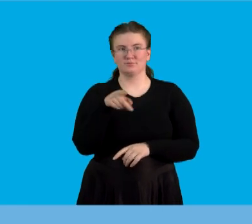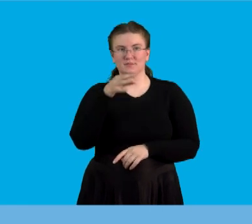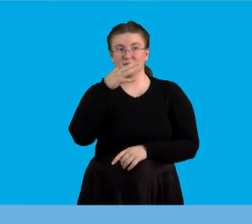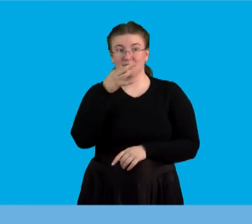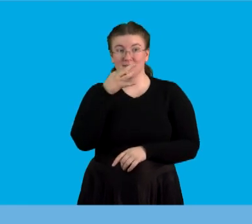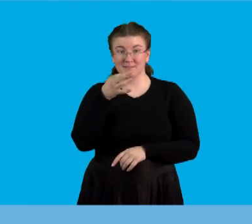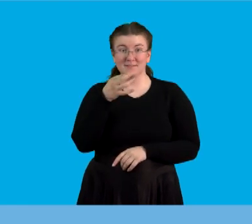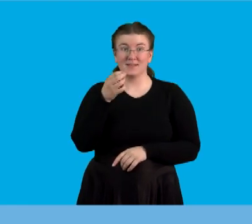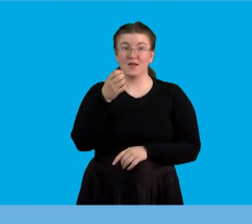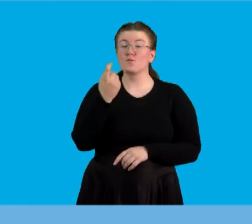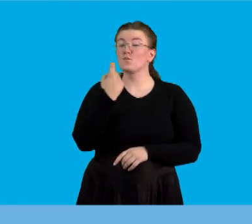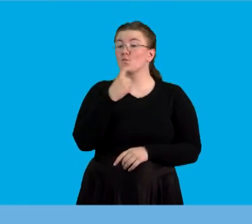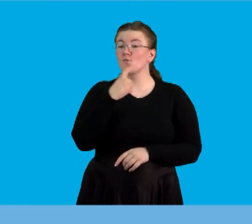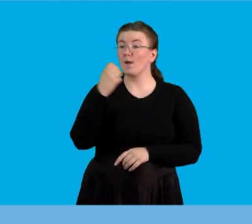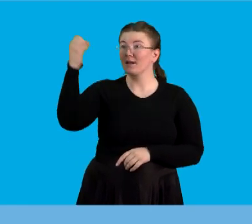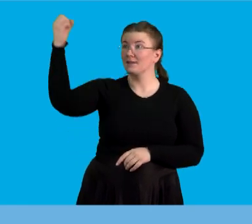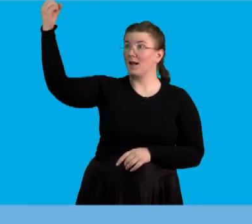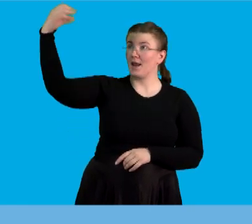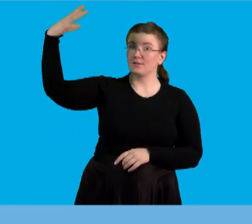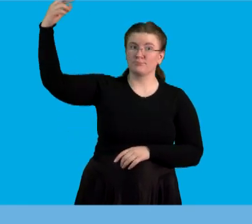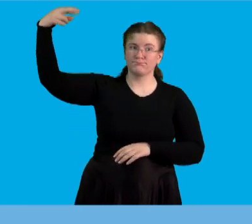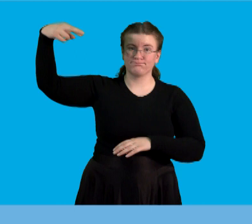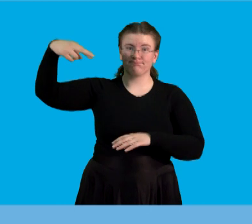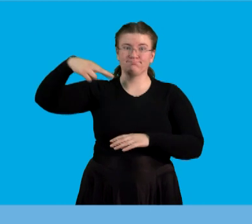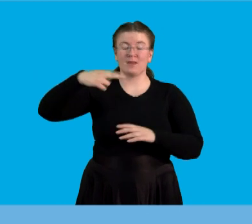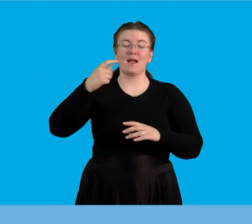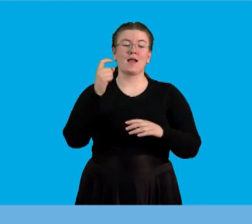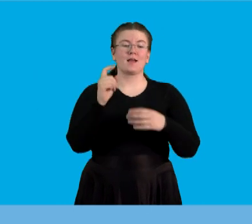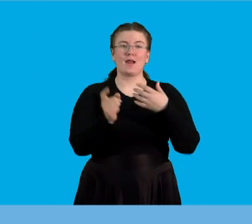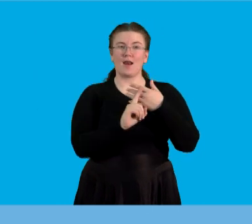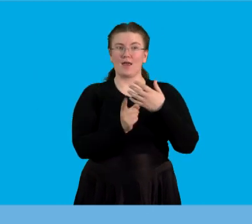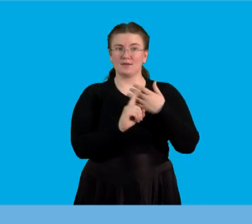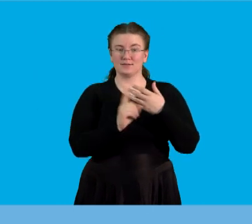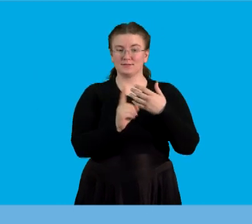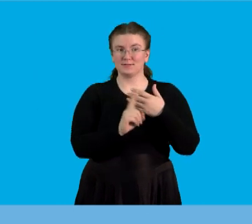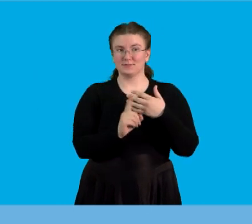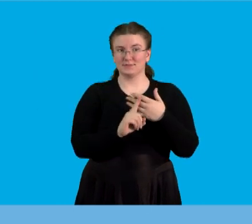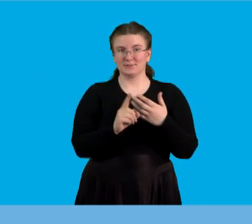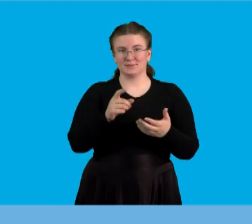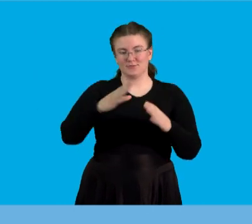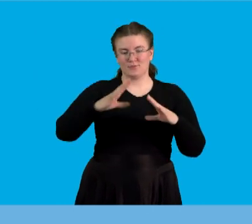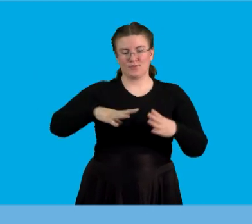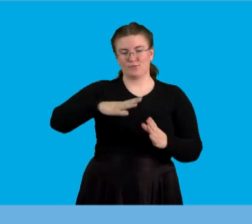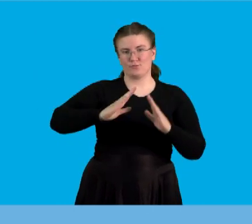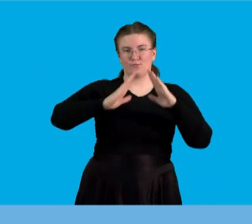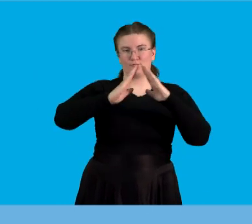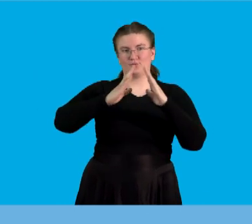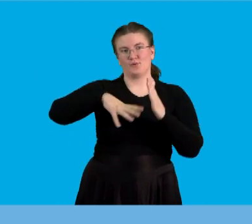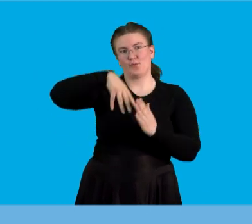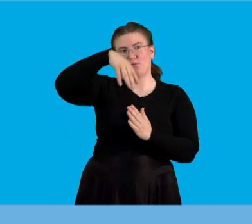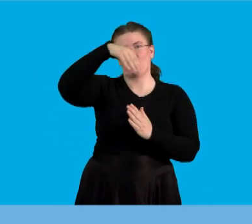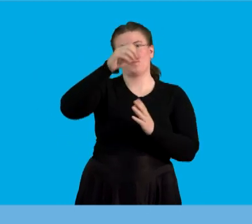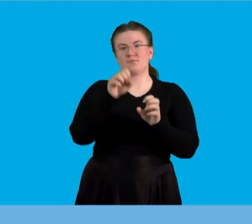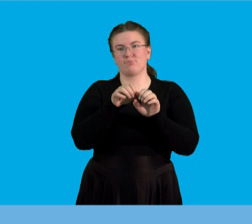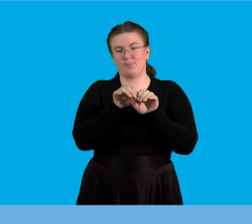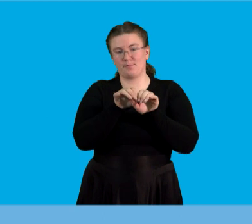the practice question says, a beam of white light is shown through a glass prism. It splits up into 7 colors which